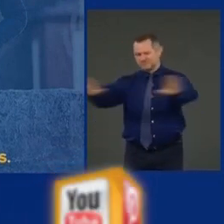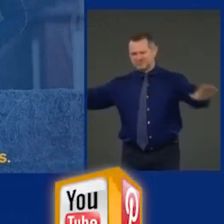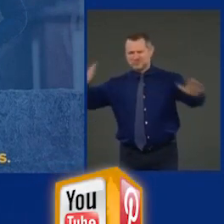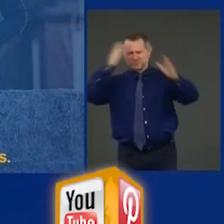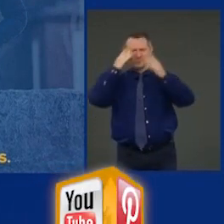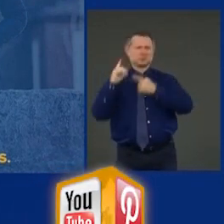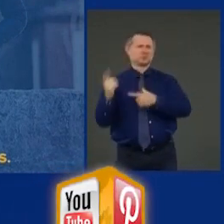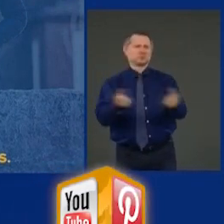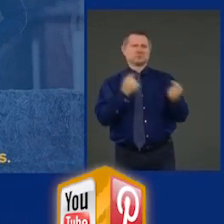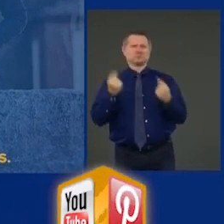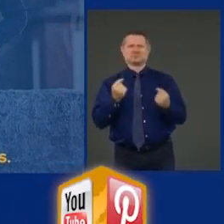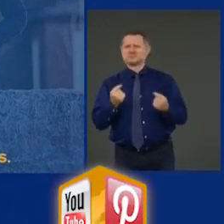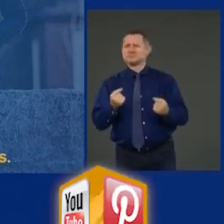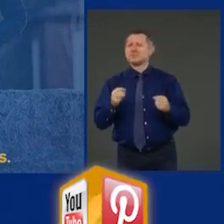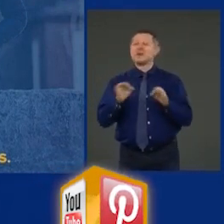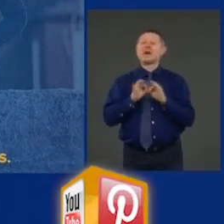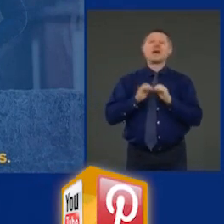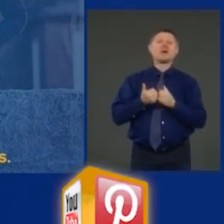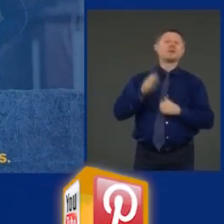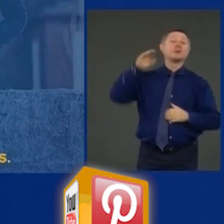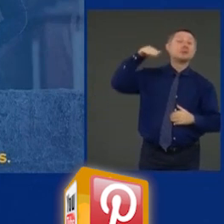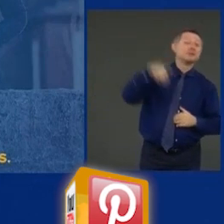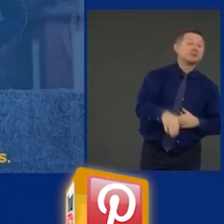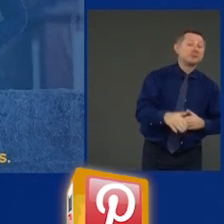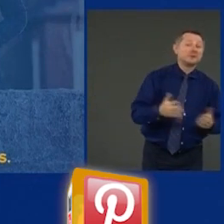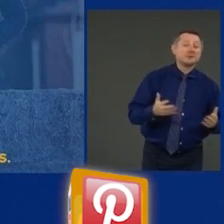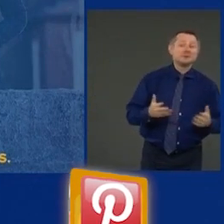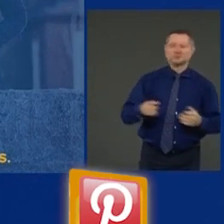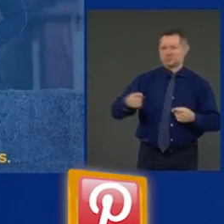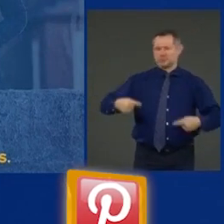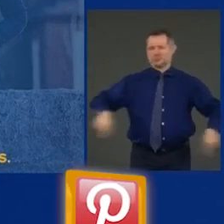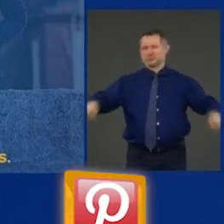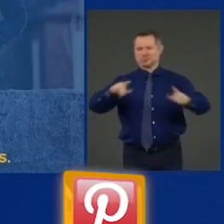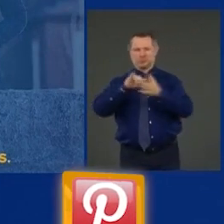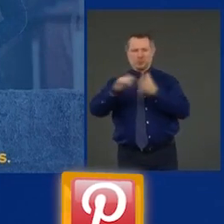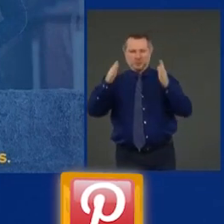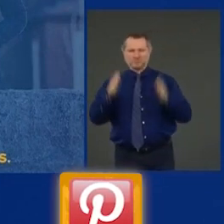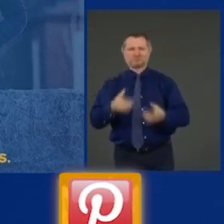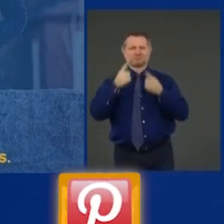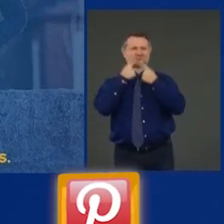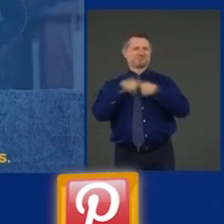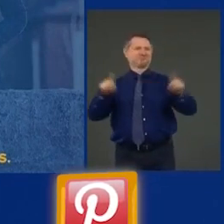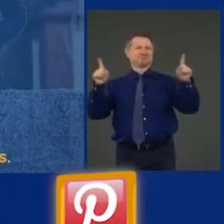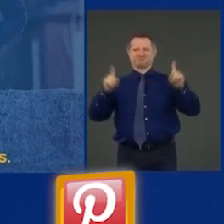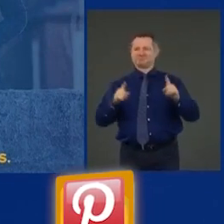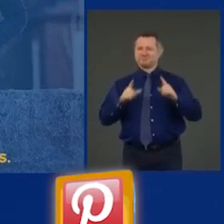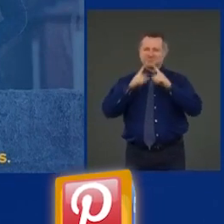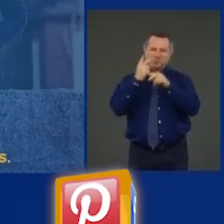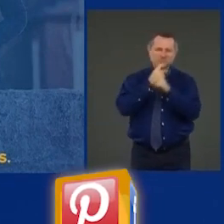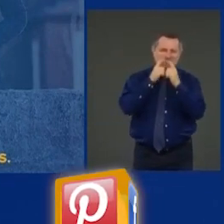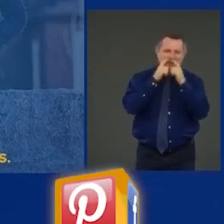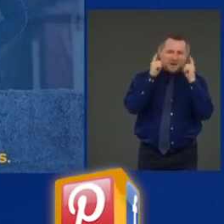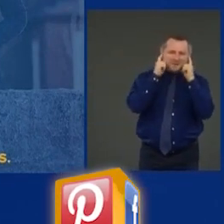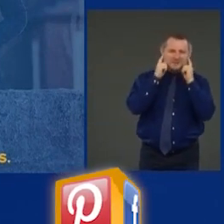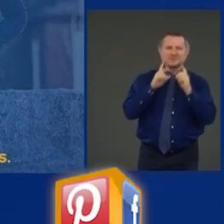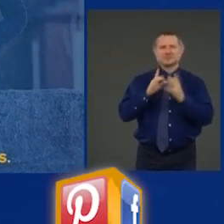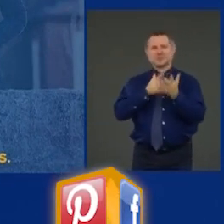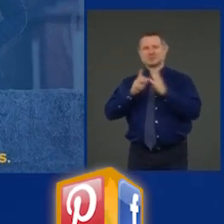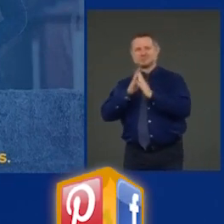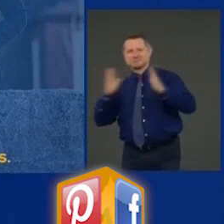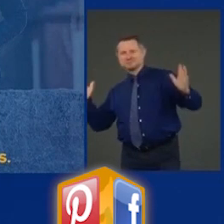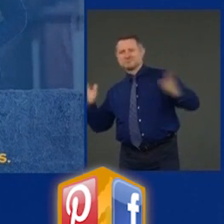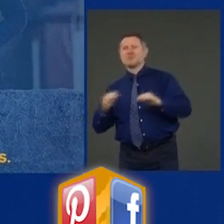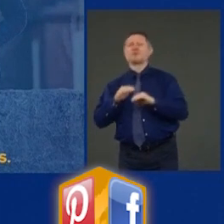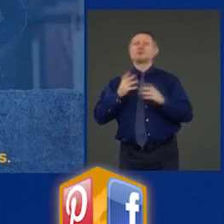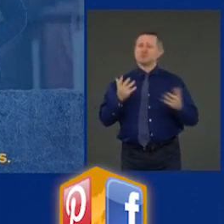who bent the curve in New York? New Yorkers. Nobody else. They wore the mask. They did the social distancing. They